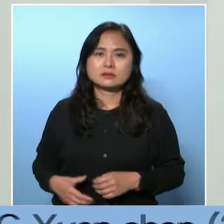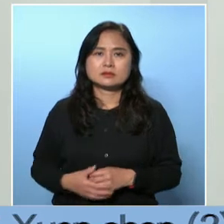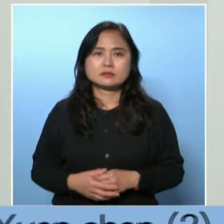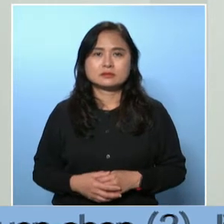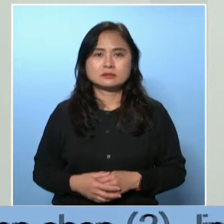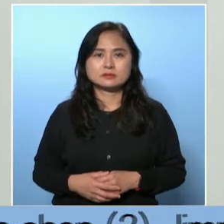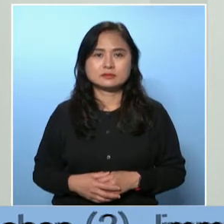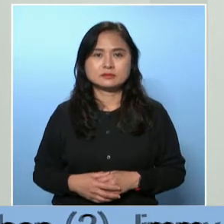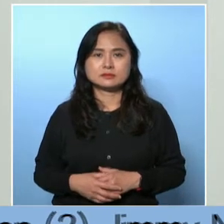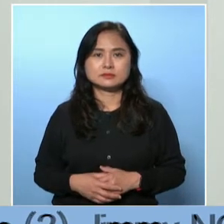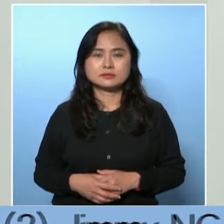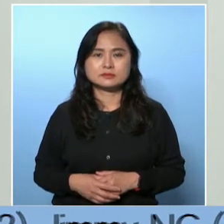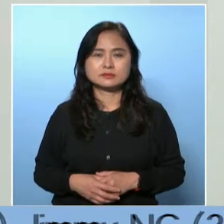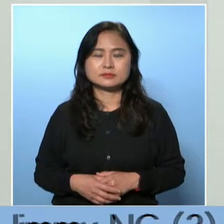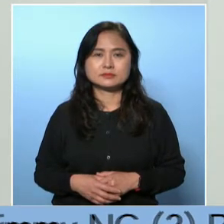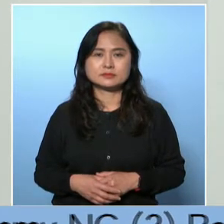Dr. Wong Yuanshan,